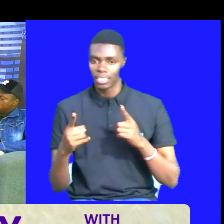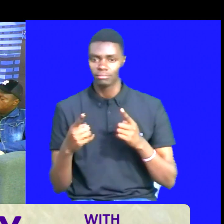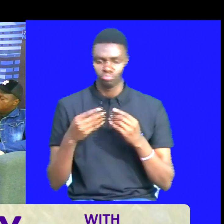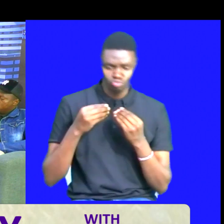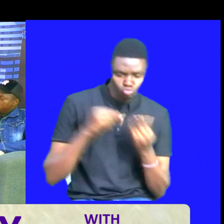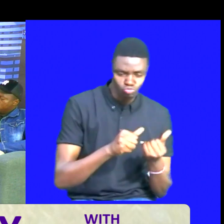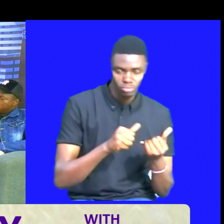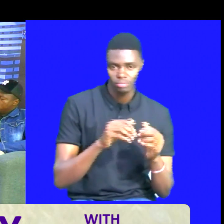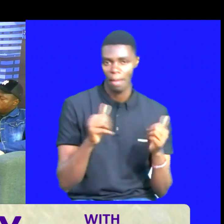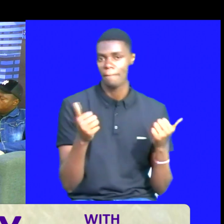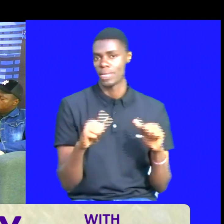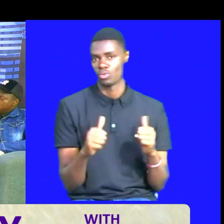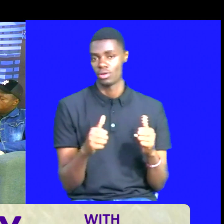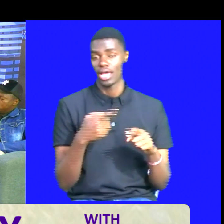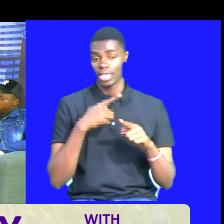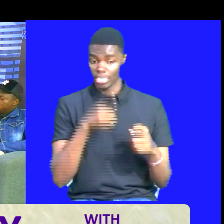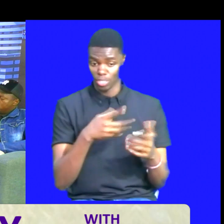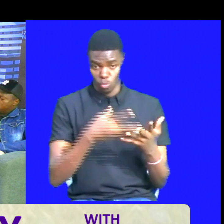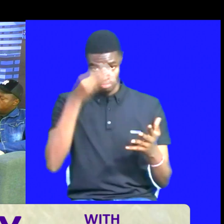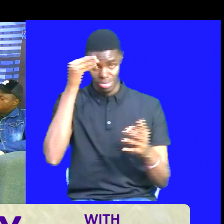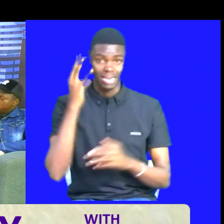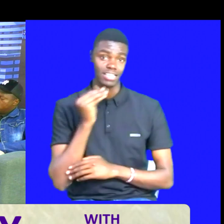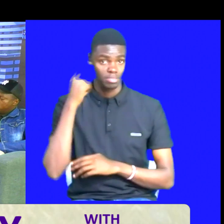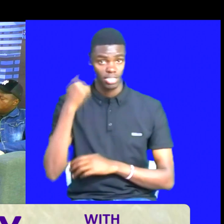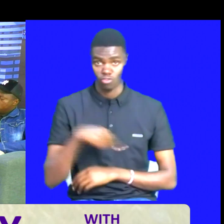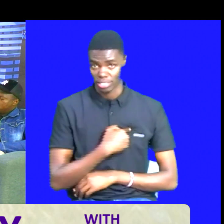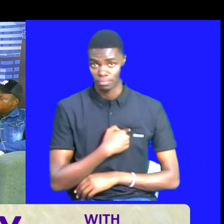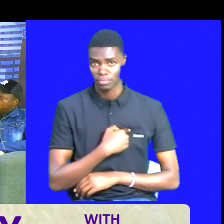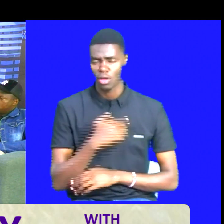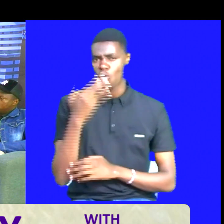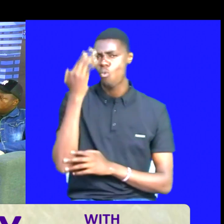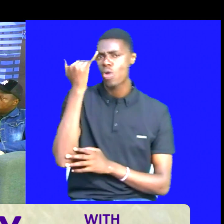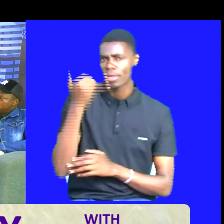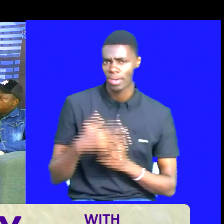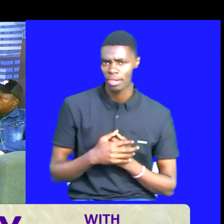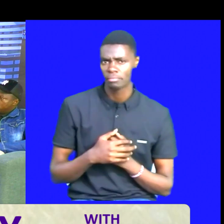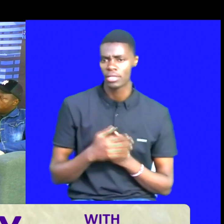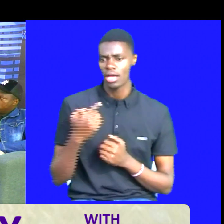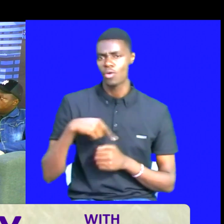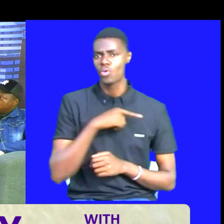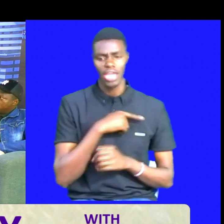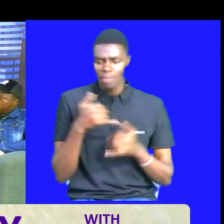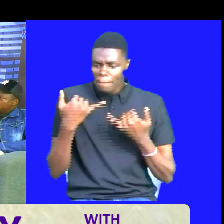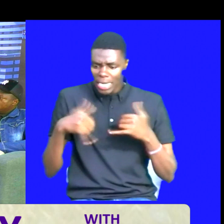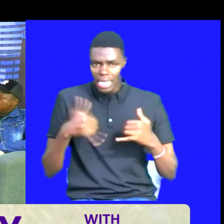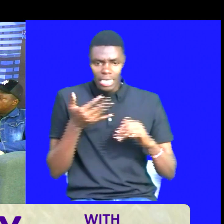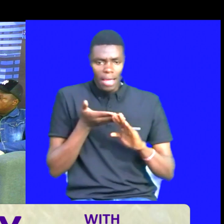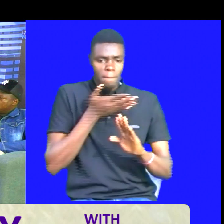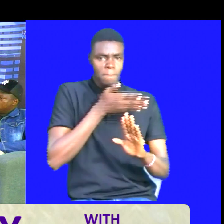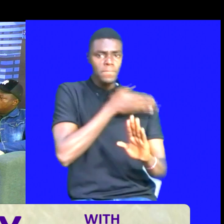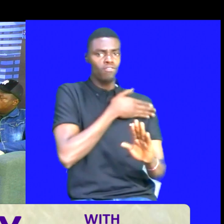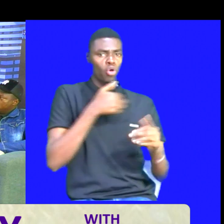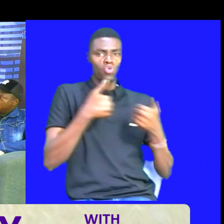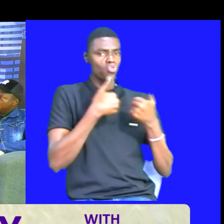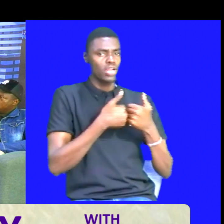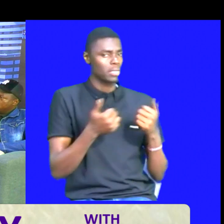wanted, it was a learning experience for us. Right. Because we had not played any meaningful event